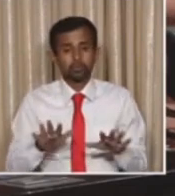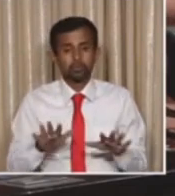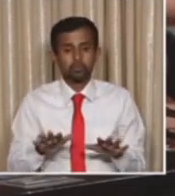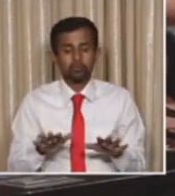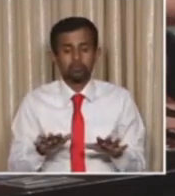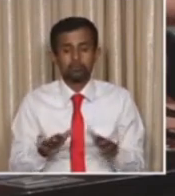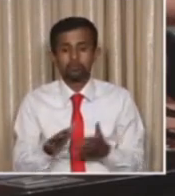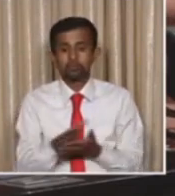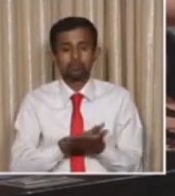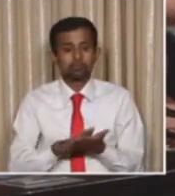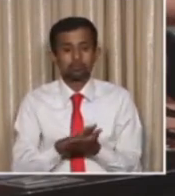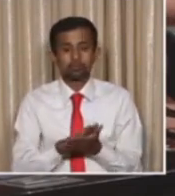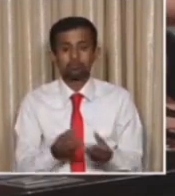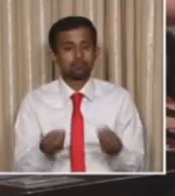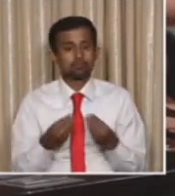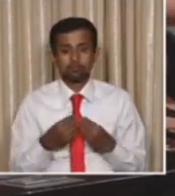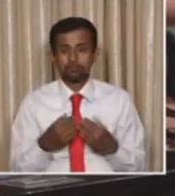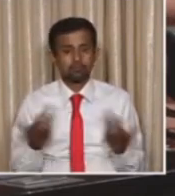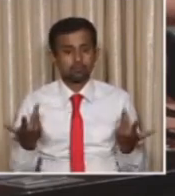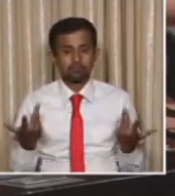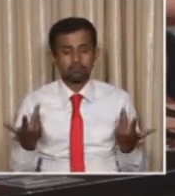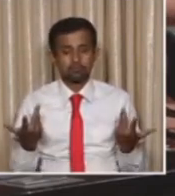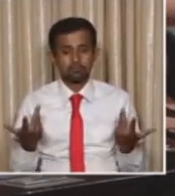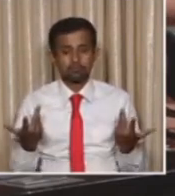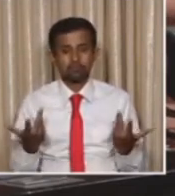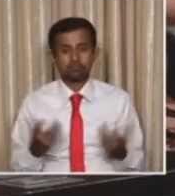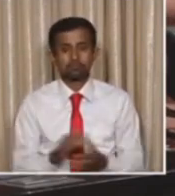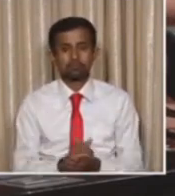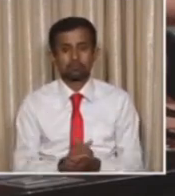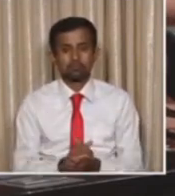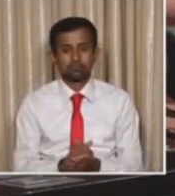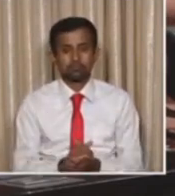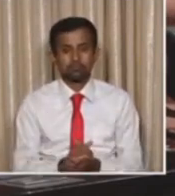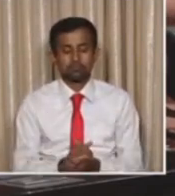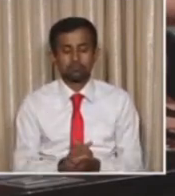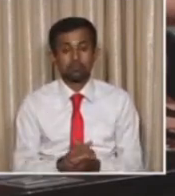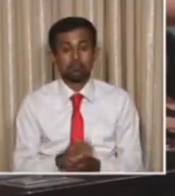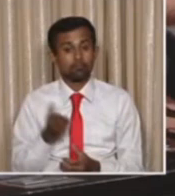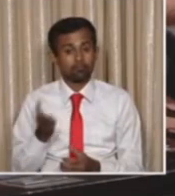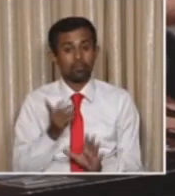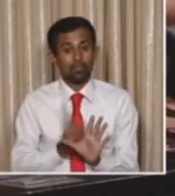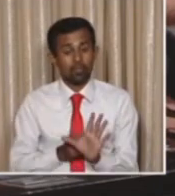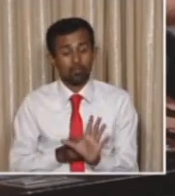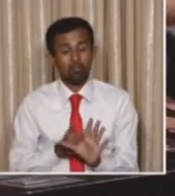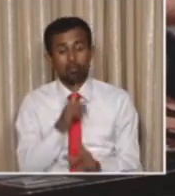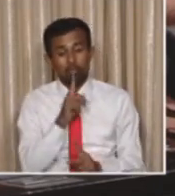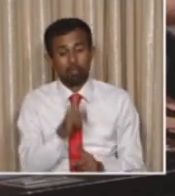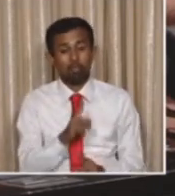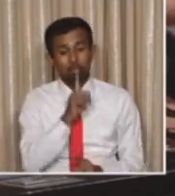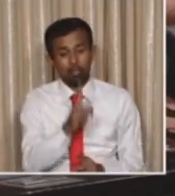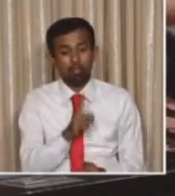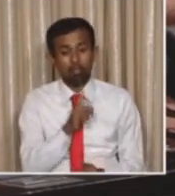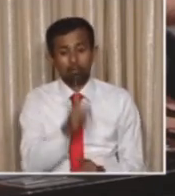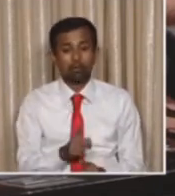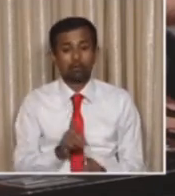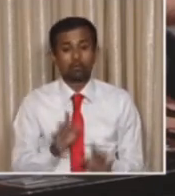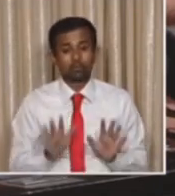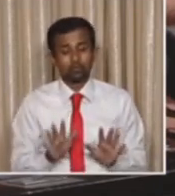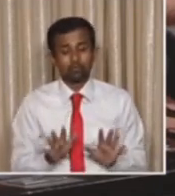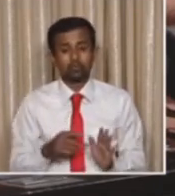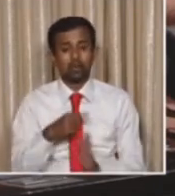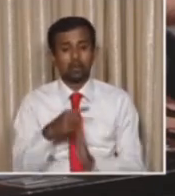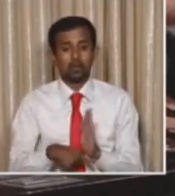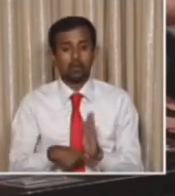you have learned nothing, this country will never get off on its own feet. You will go for the